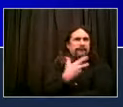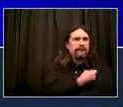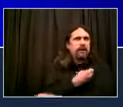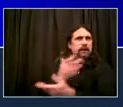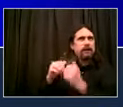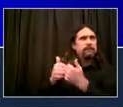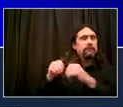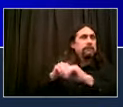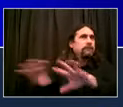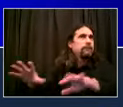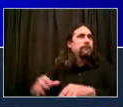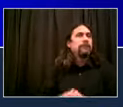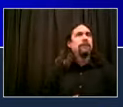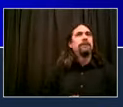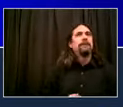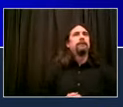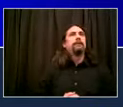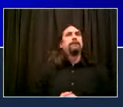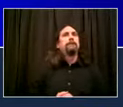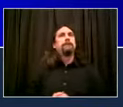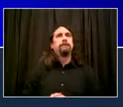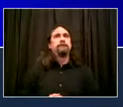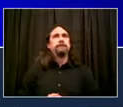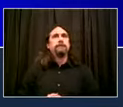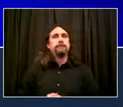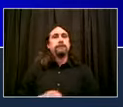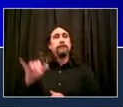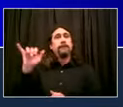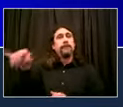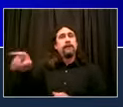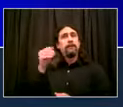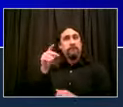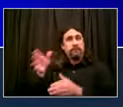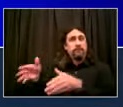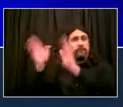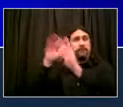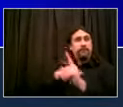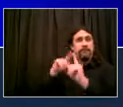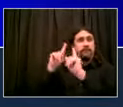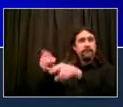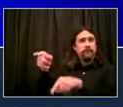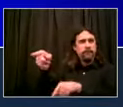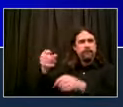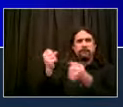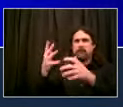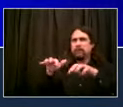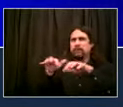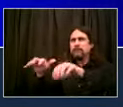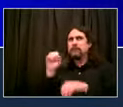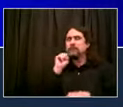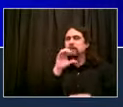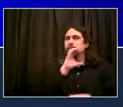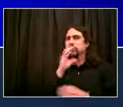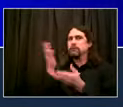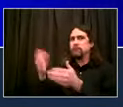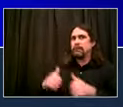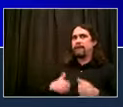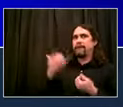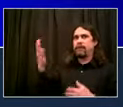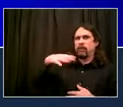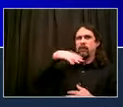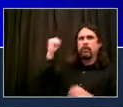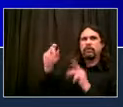in Brooklyn, in Red Hook. And the idea is not just to talk about equity, but bring the